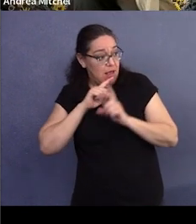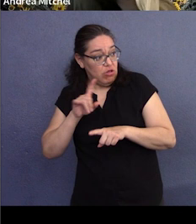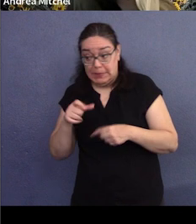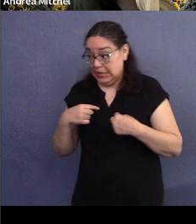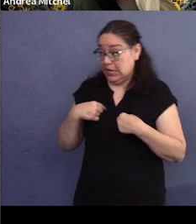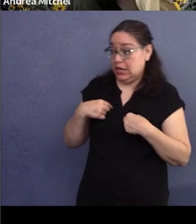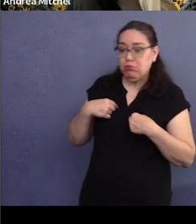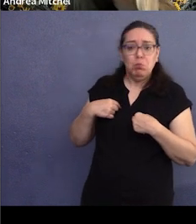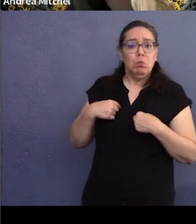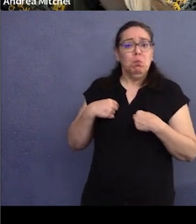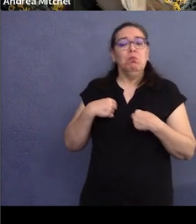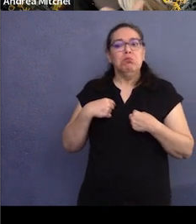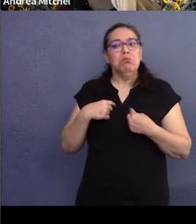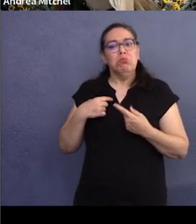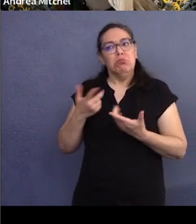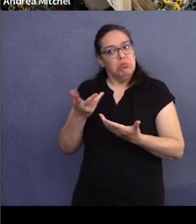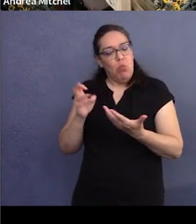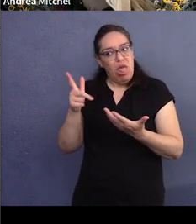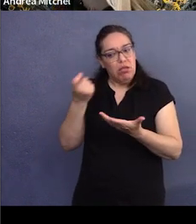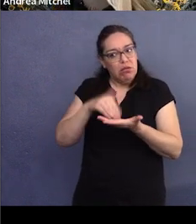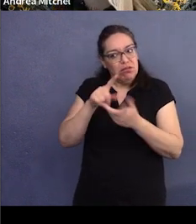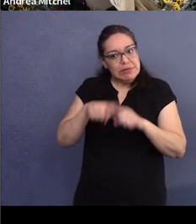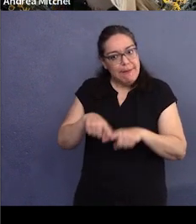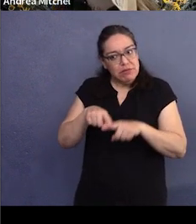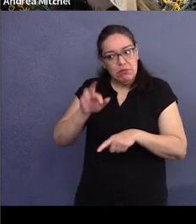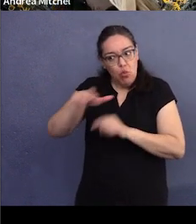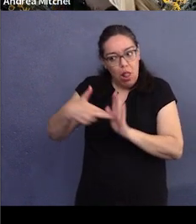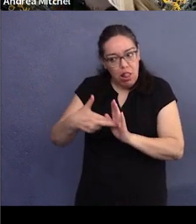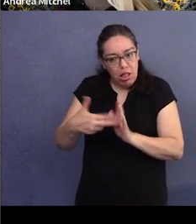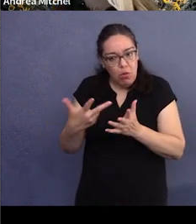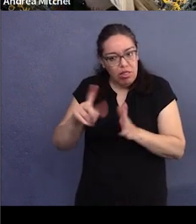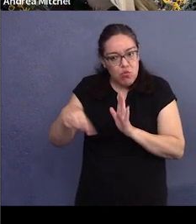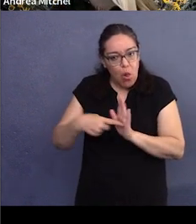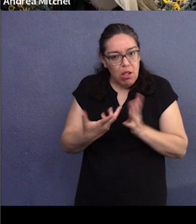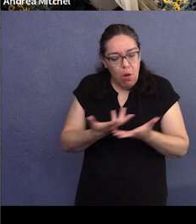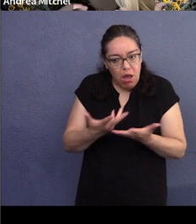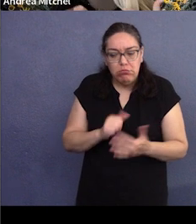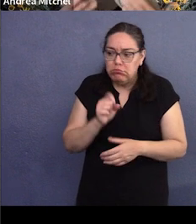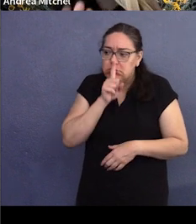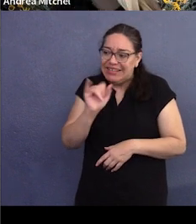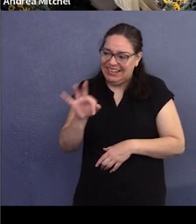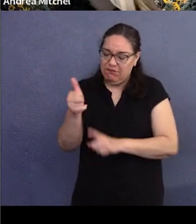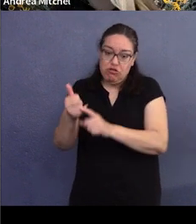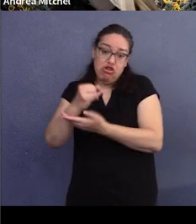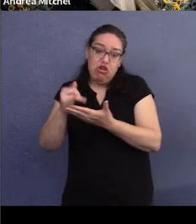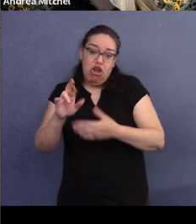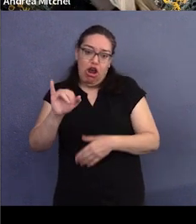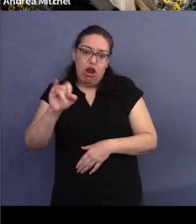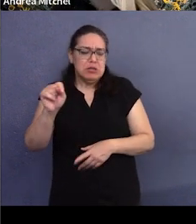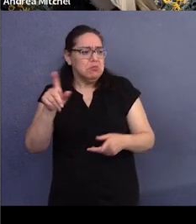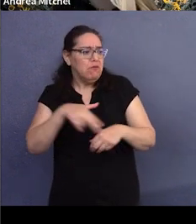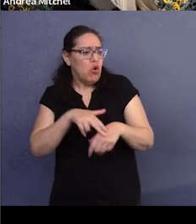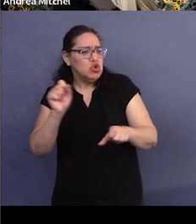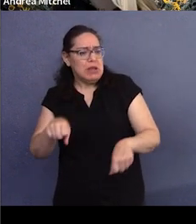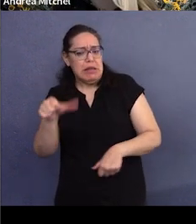Me? Yeah. Yeah, I would put them. Well, it depends. Again, it depends upon their role. And sure, you would put if they're an artist, you can 1099 them, of course.